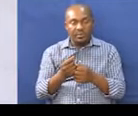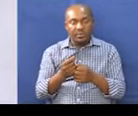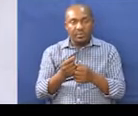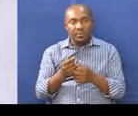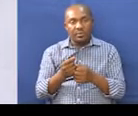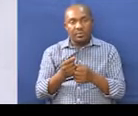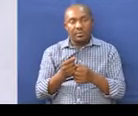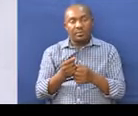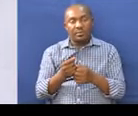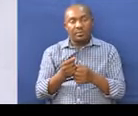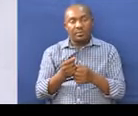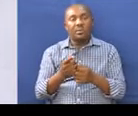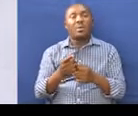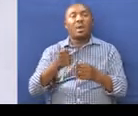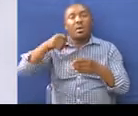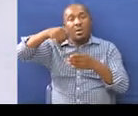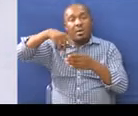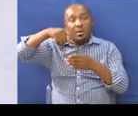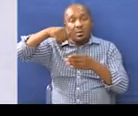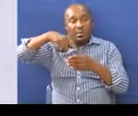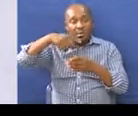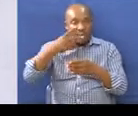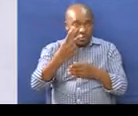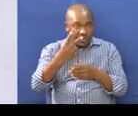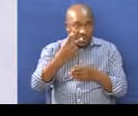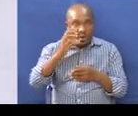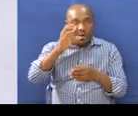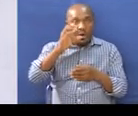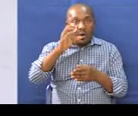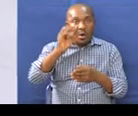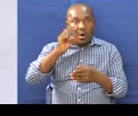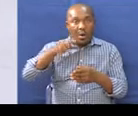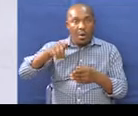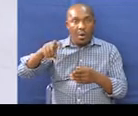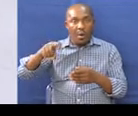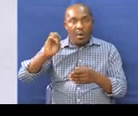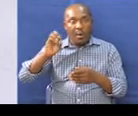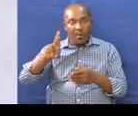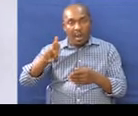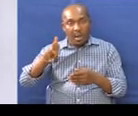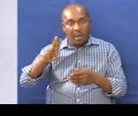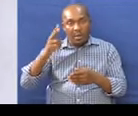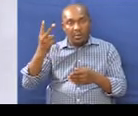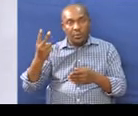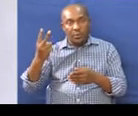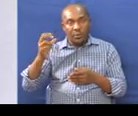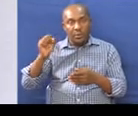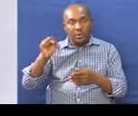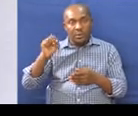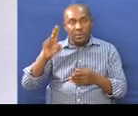of copper 2 sulfate solution. Copper 2 sulfate